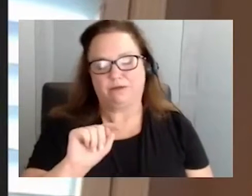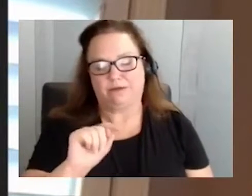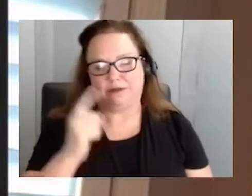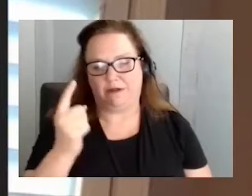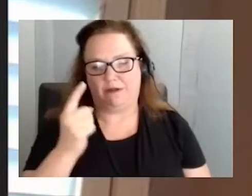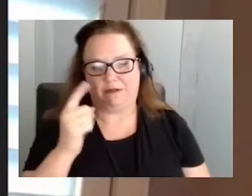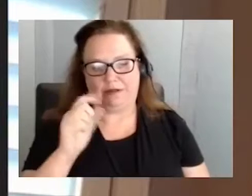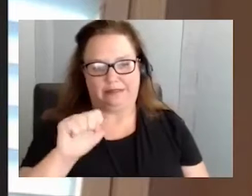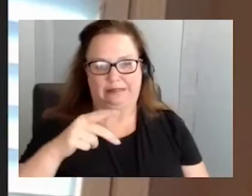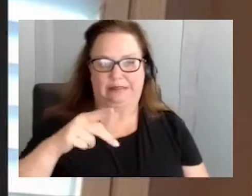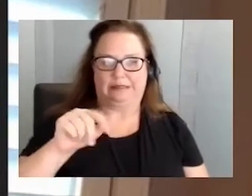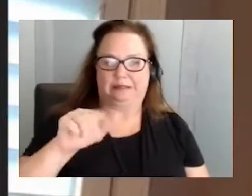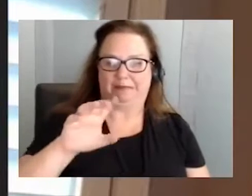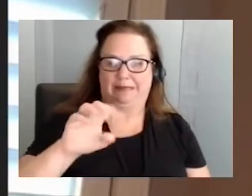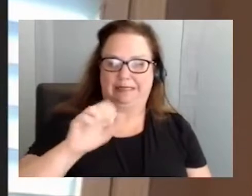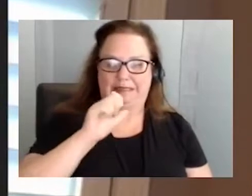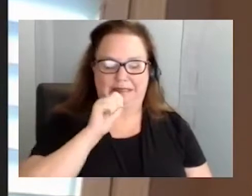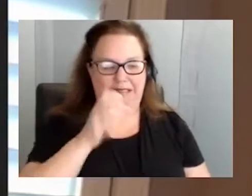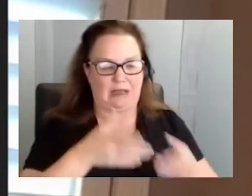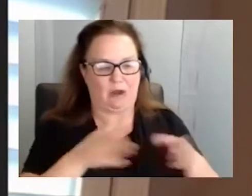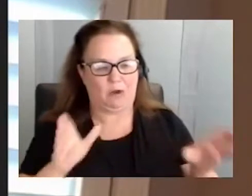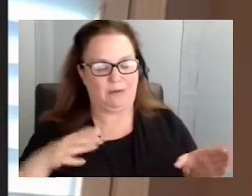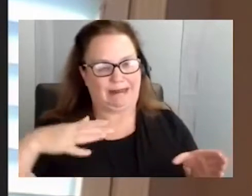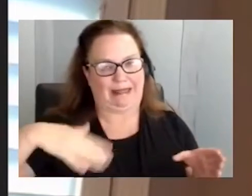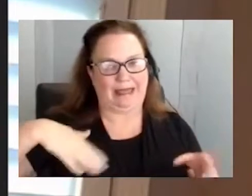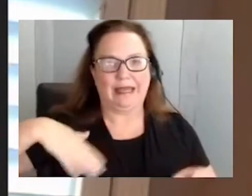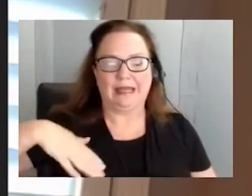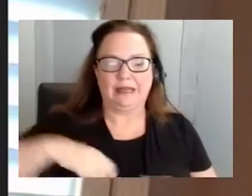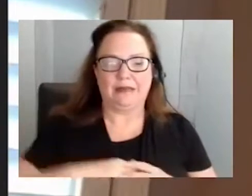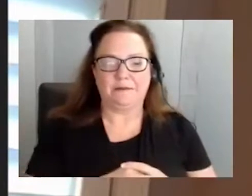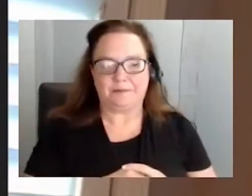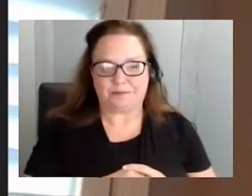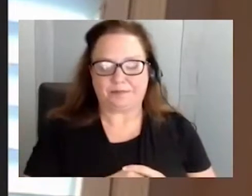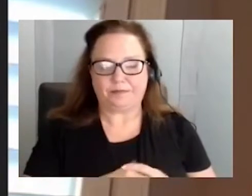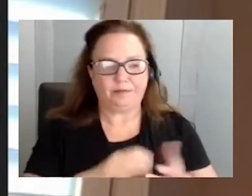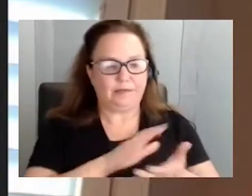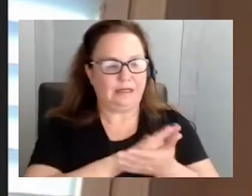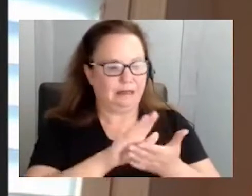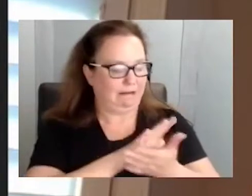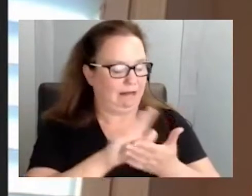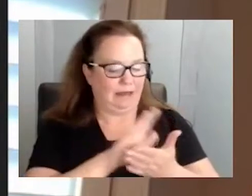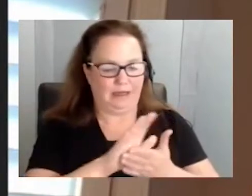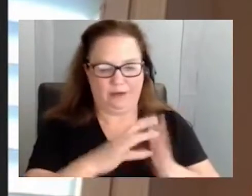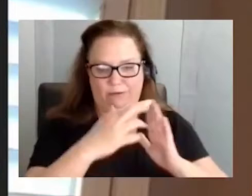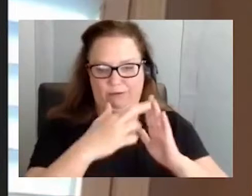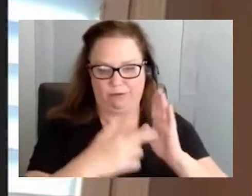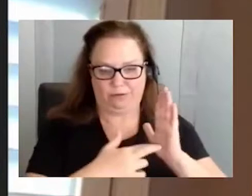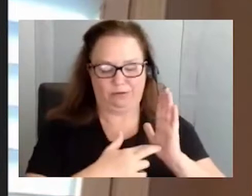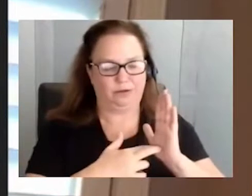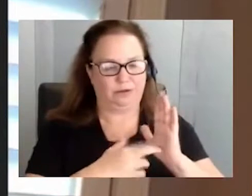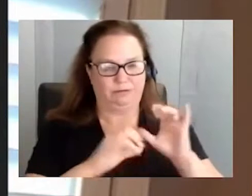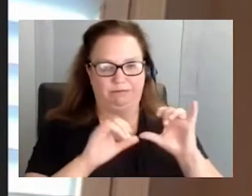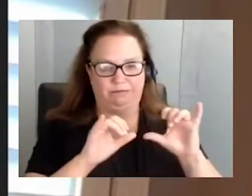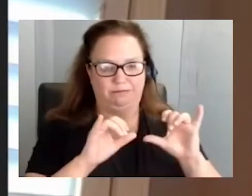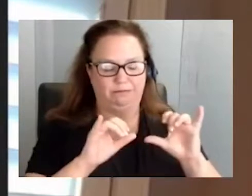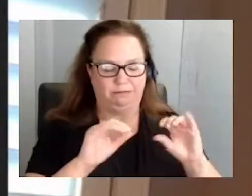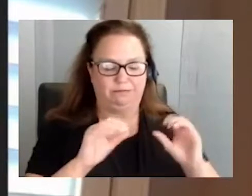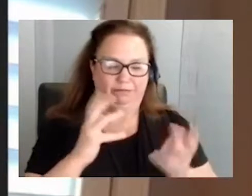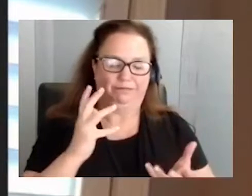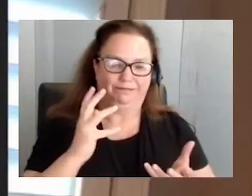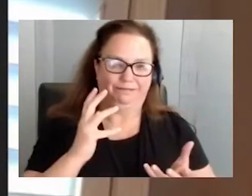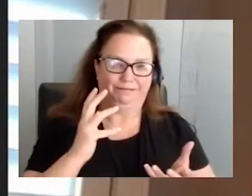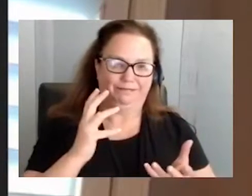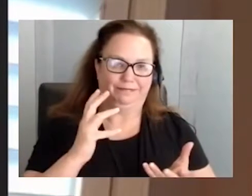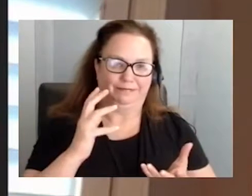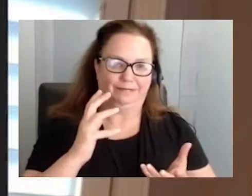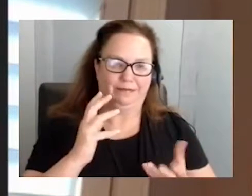that currently is not open for the rest of the area. The cleaning protocols for the outfield experience are all of a sudden a lot